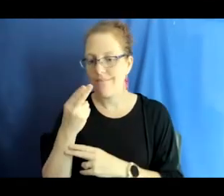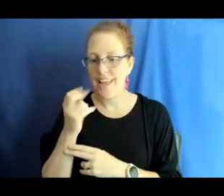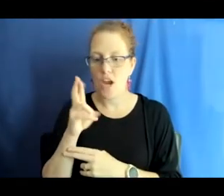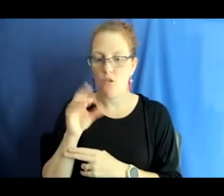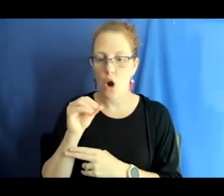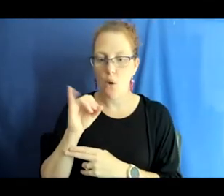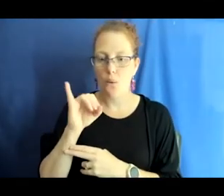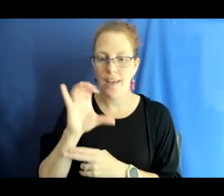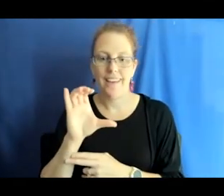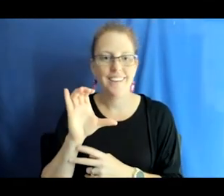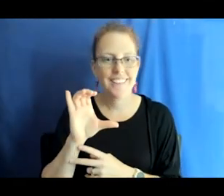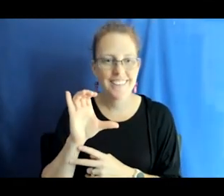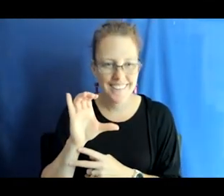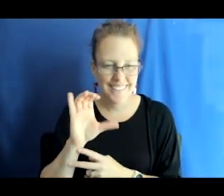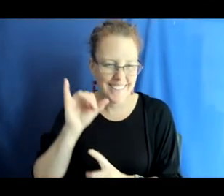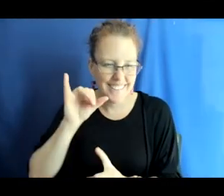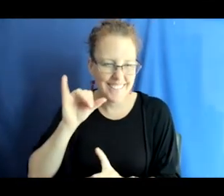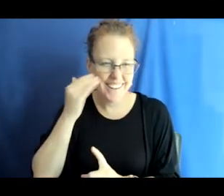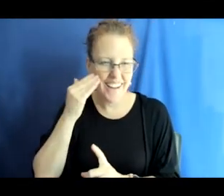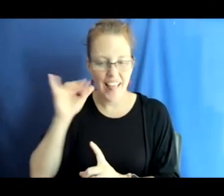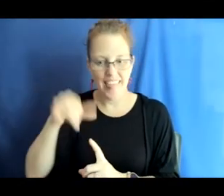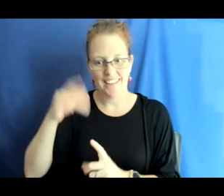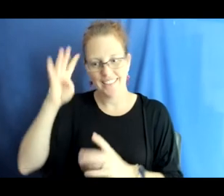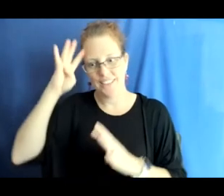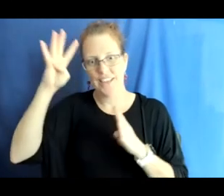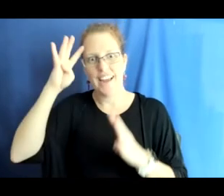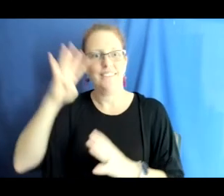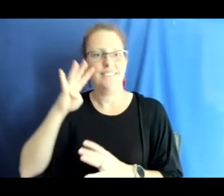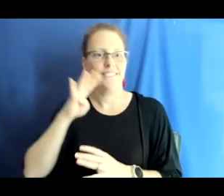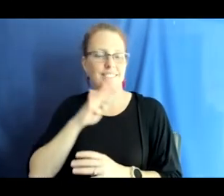that's the creative person, you know, mixing his personal life with his